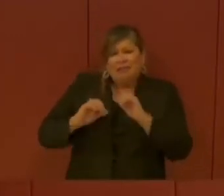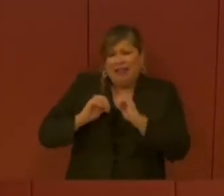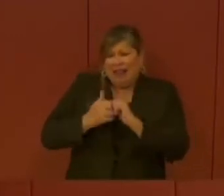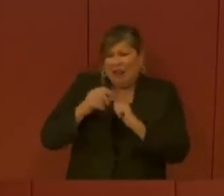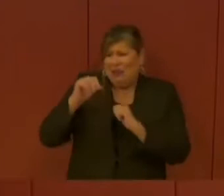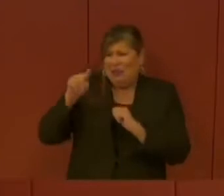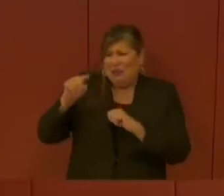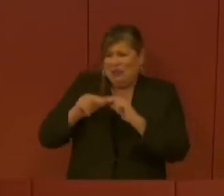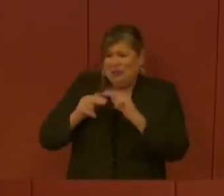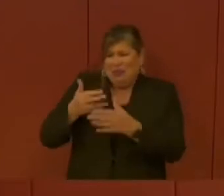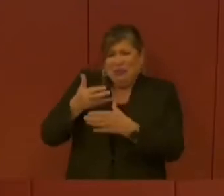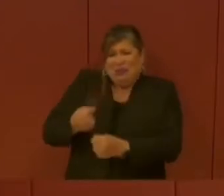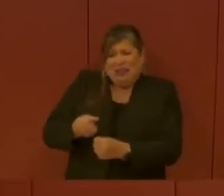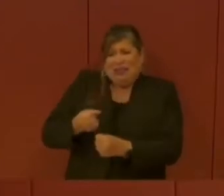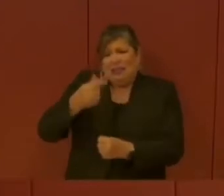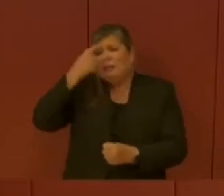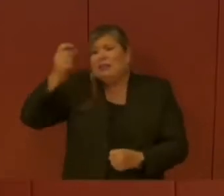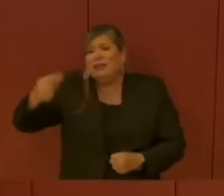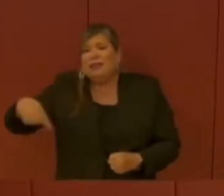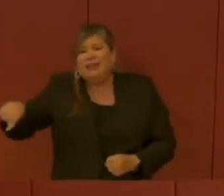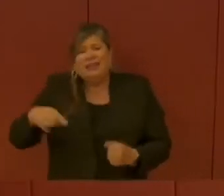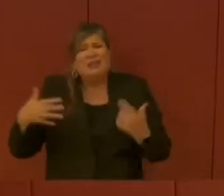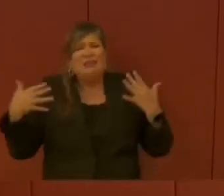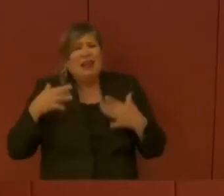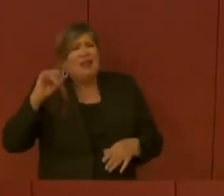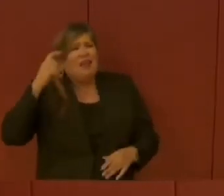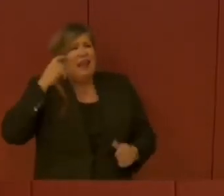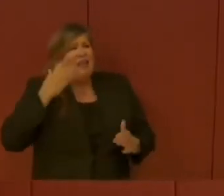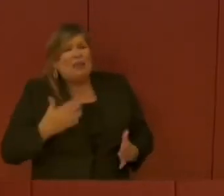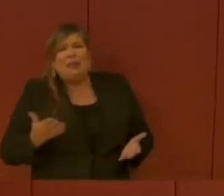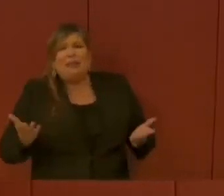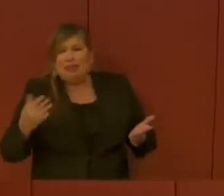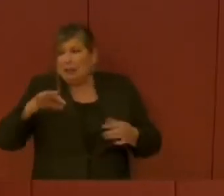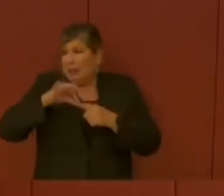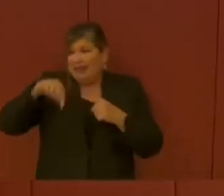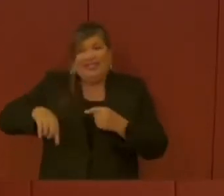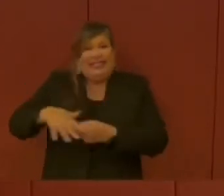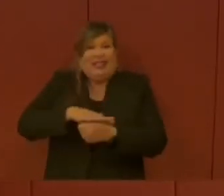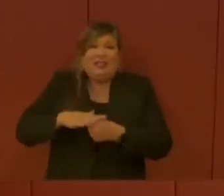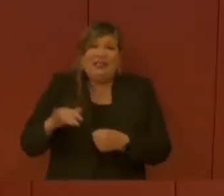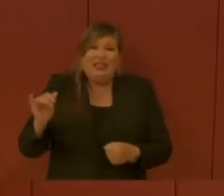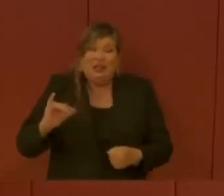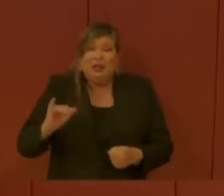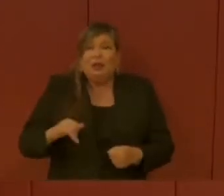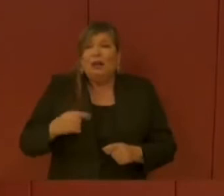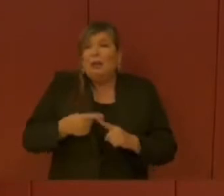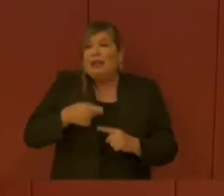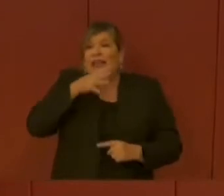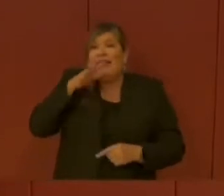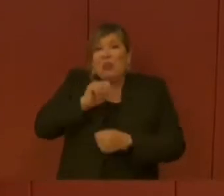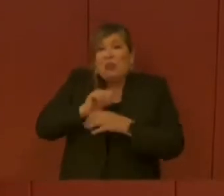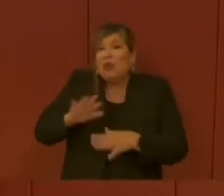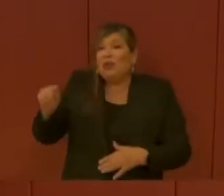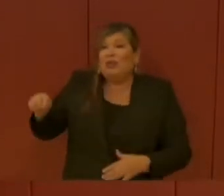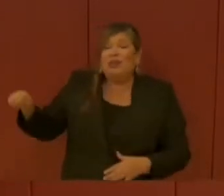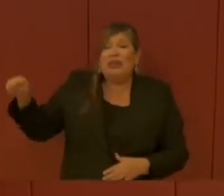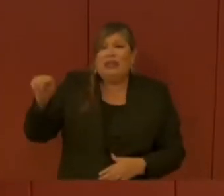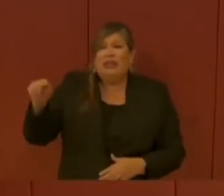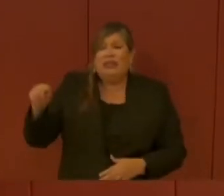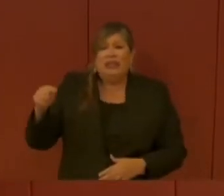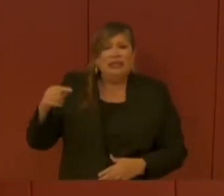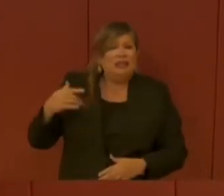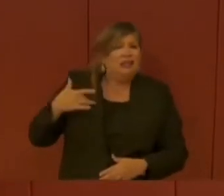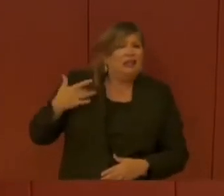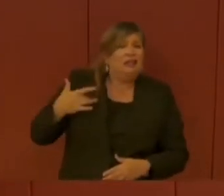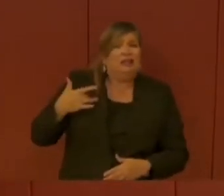government, especially where we're standing right now? And then in the fields, there are rumors going around where some farm workers fear chips are